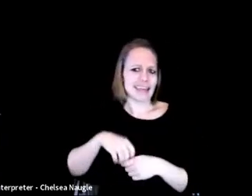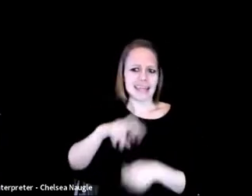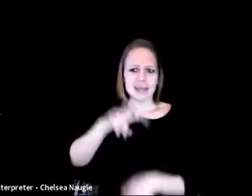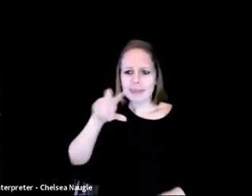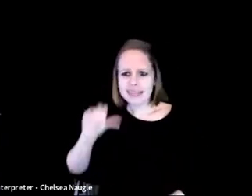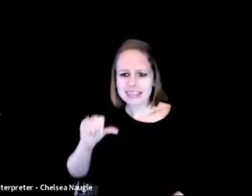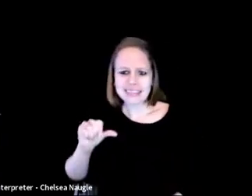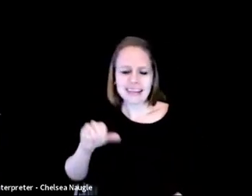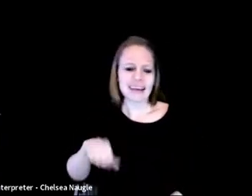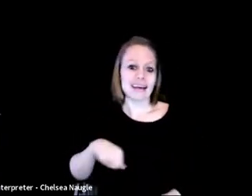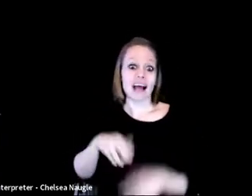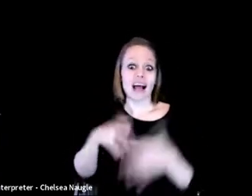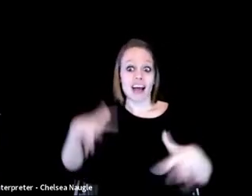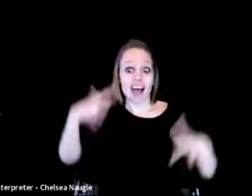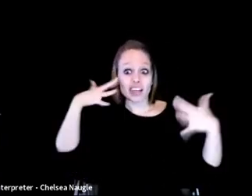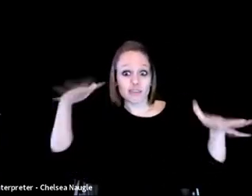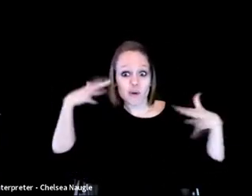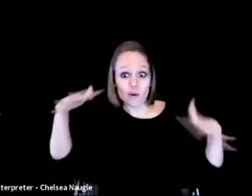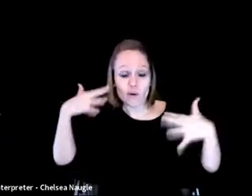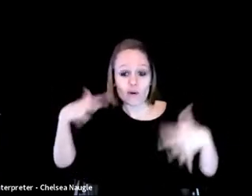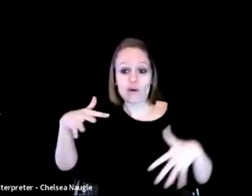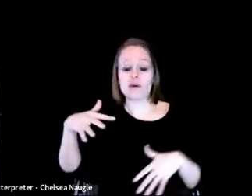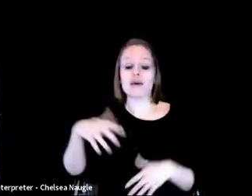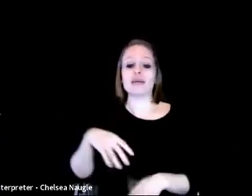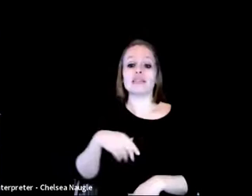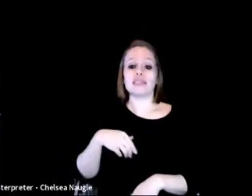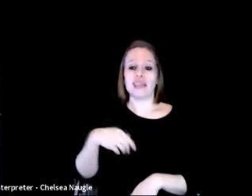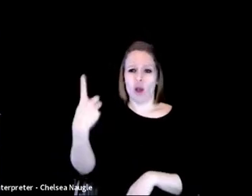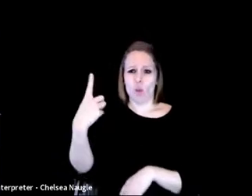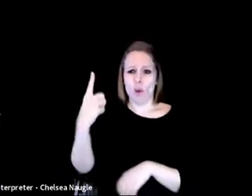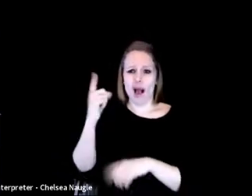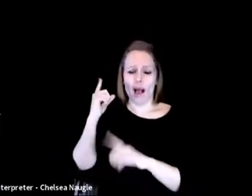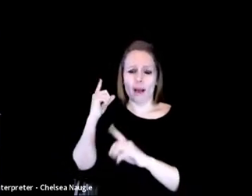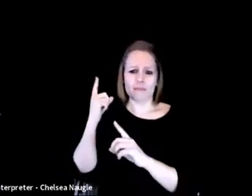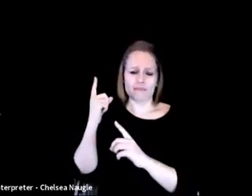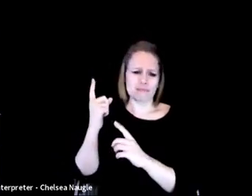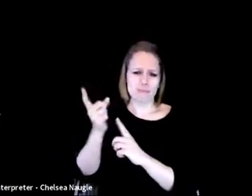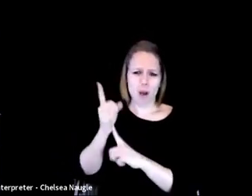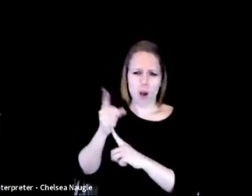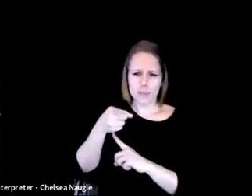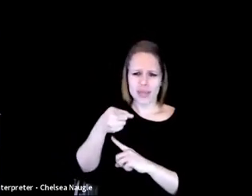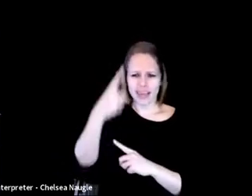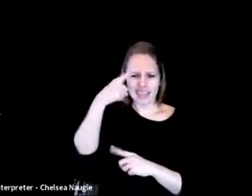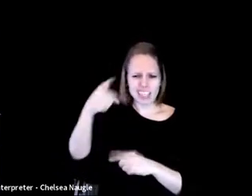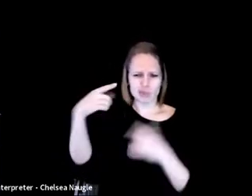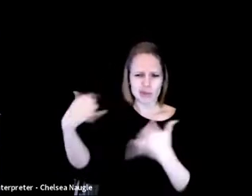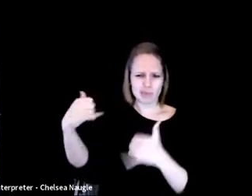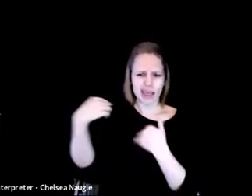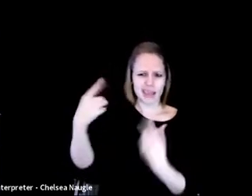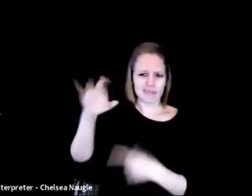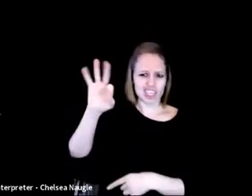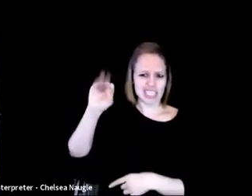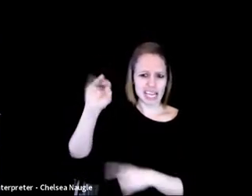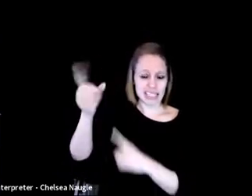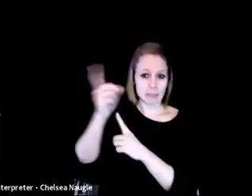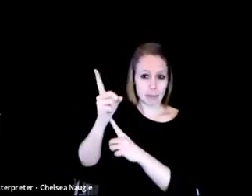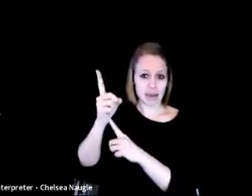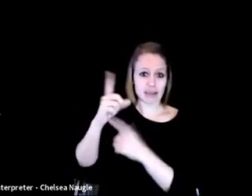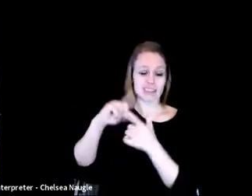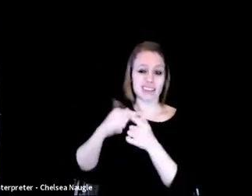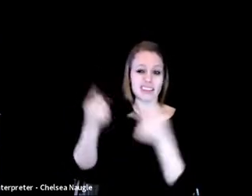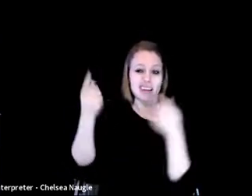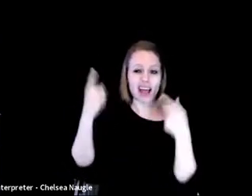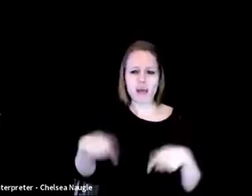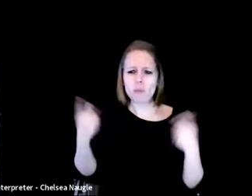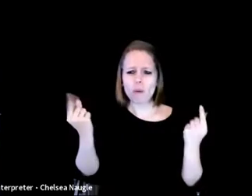lot of noise. At one point, she said, and this has been going on for about 90 minutes, okay? She's having fun. Then she goes over